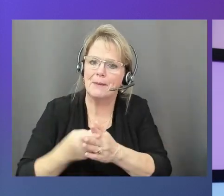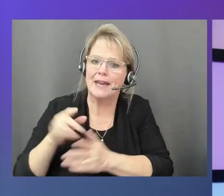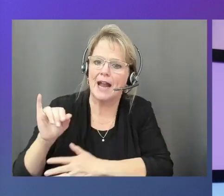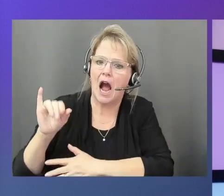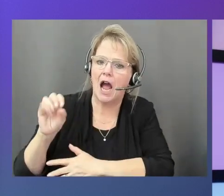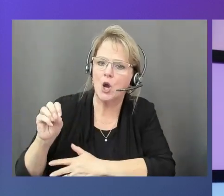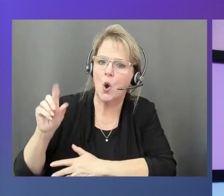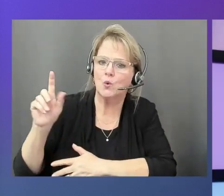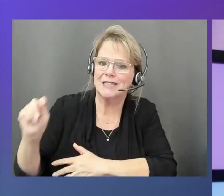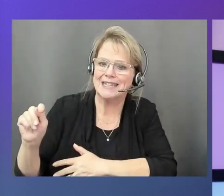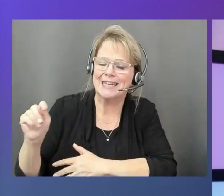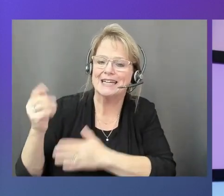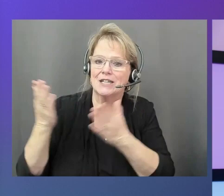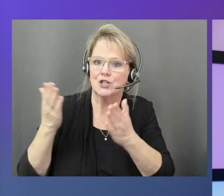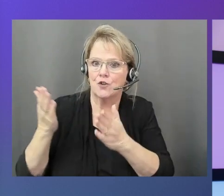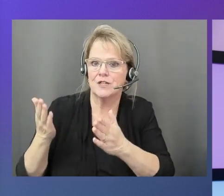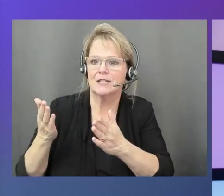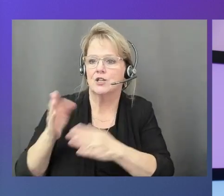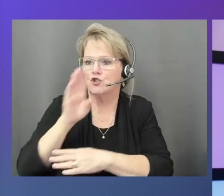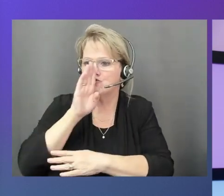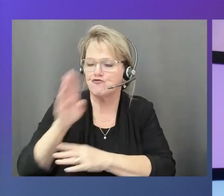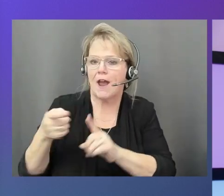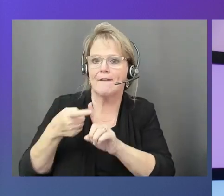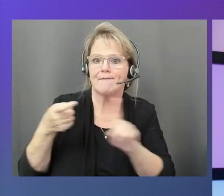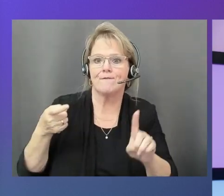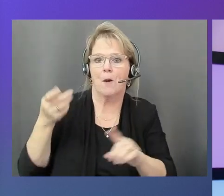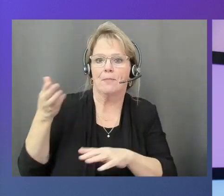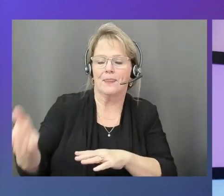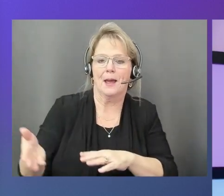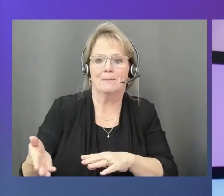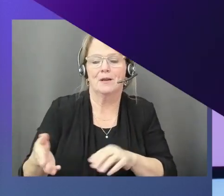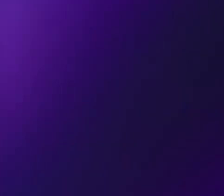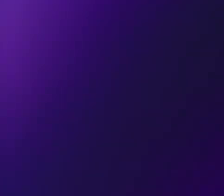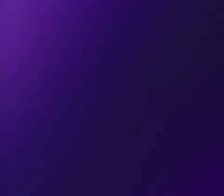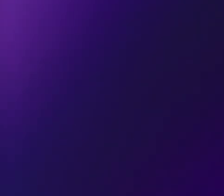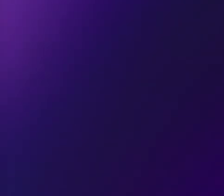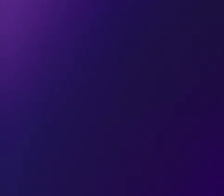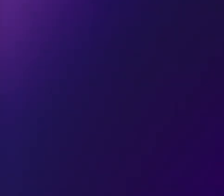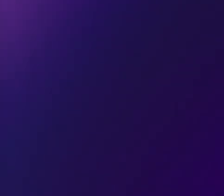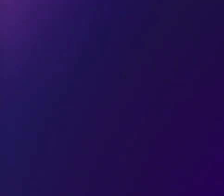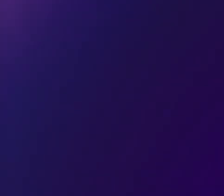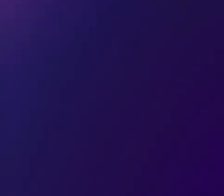services. You'll be able to hear directly from them, so stay tuned. We'll be right back after this break.